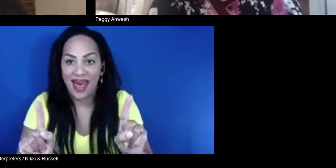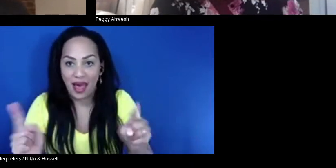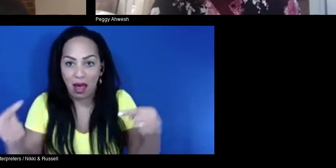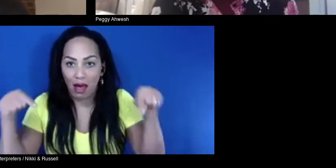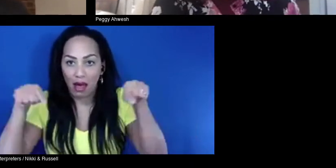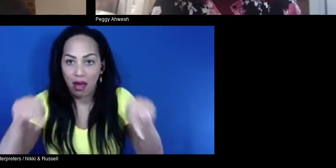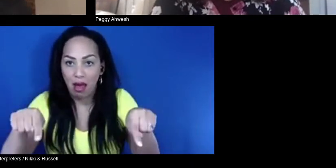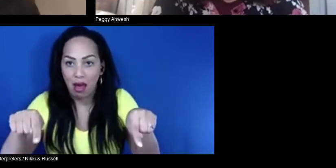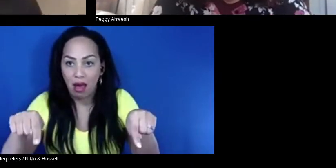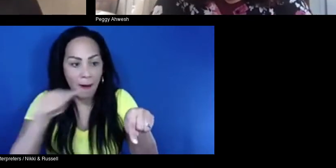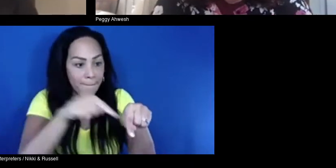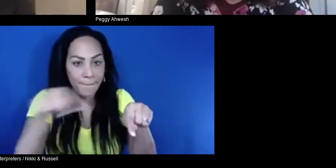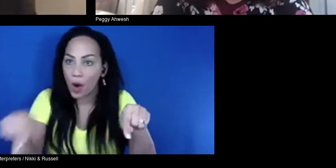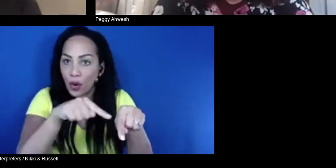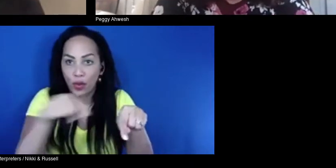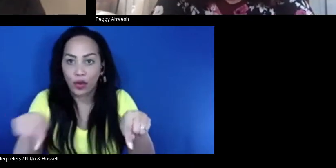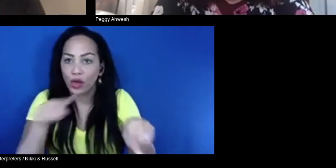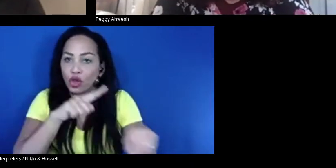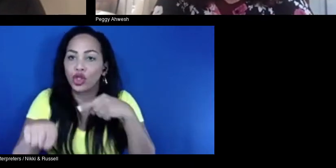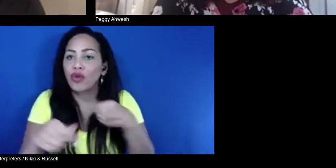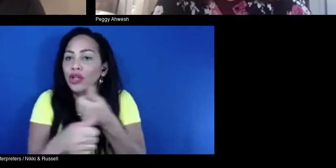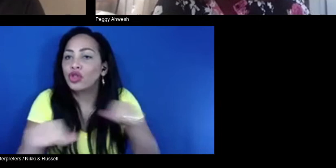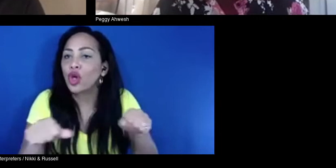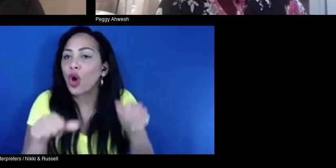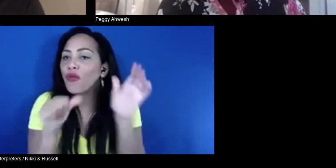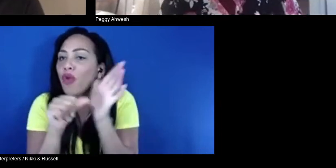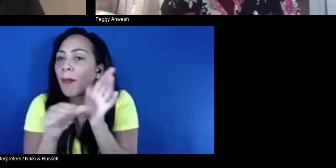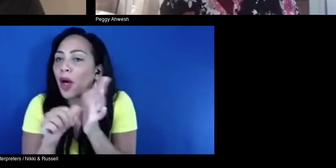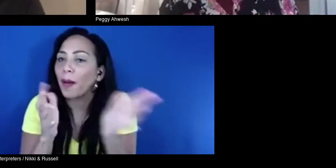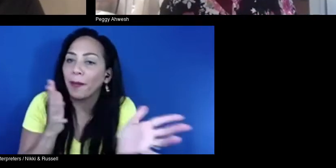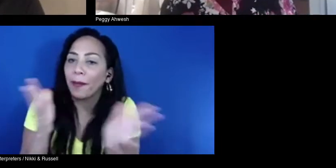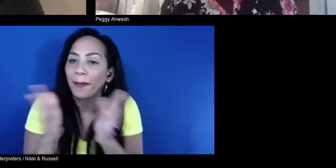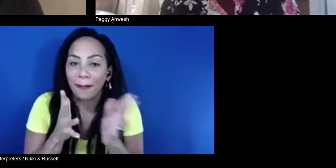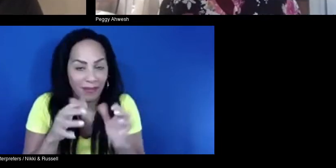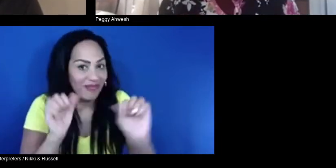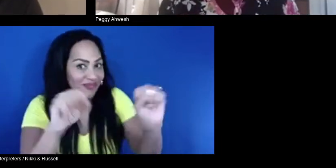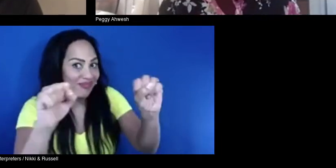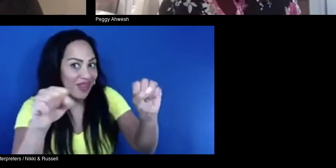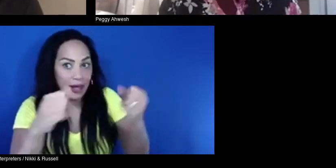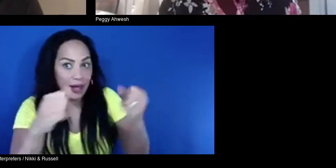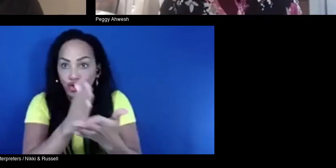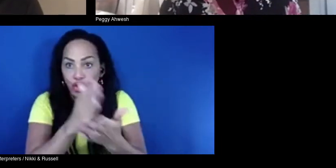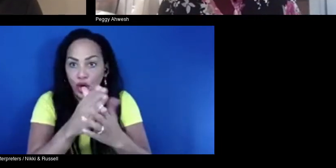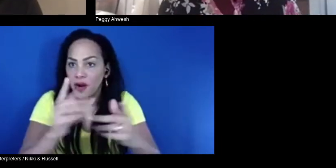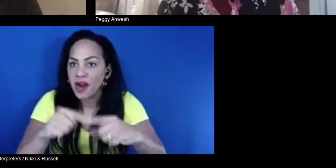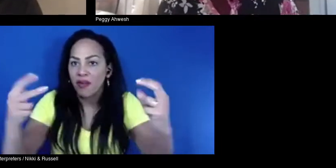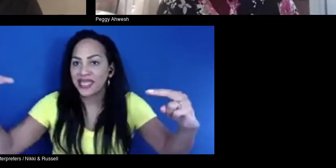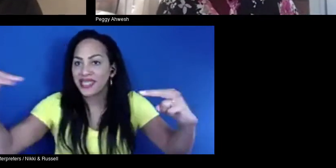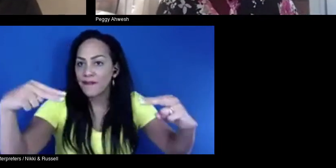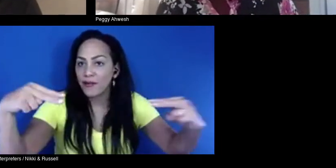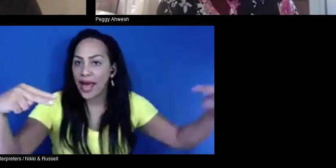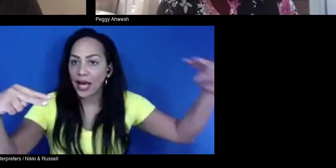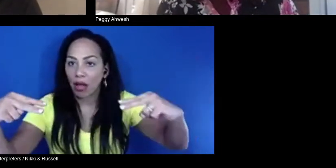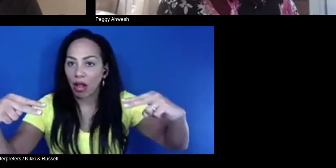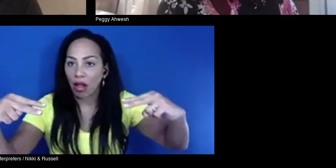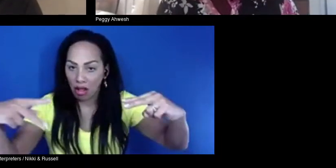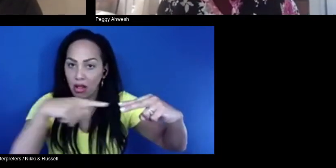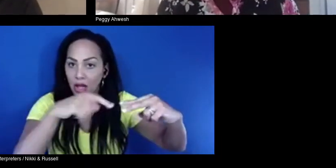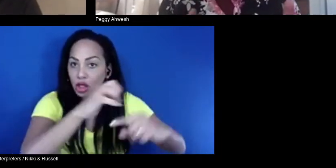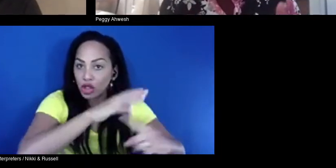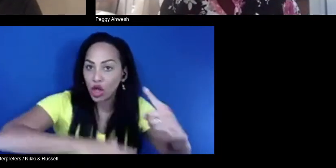Yeah, I think that's true. It's true from a different angle, like socialization of